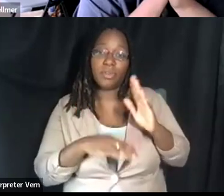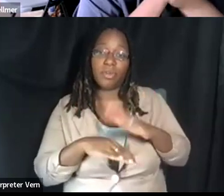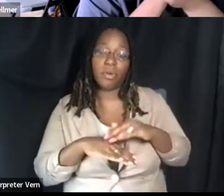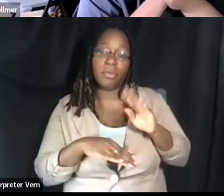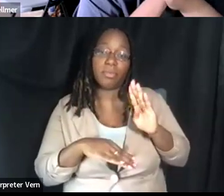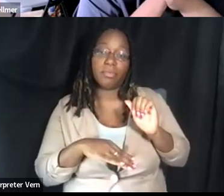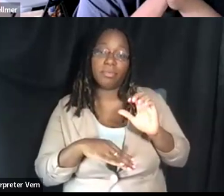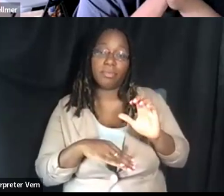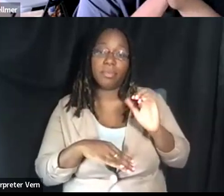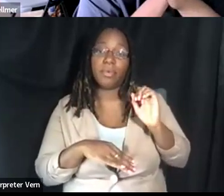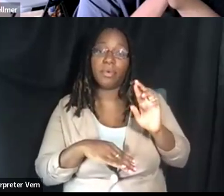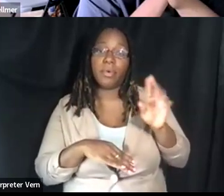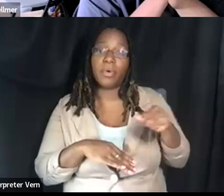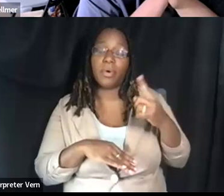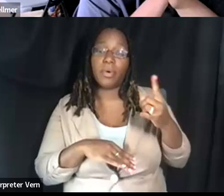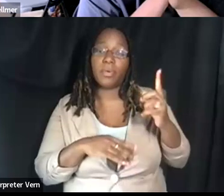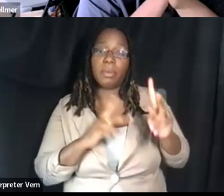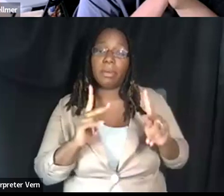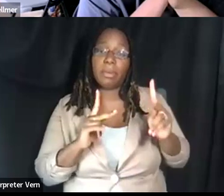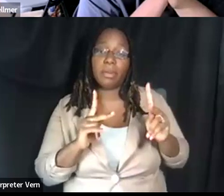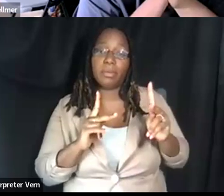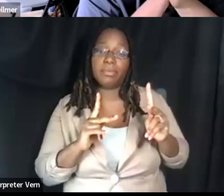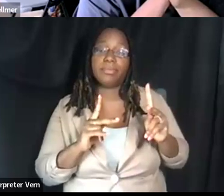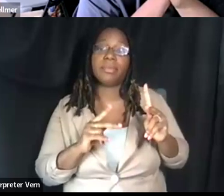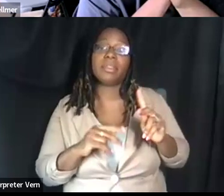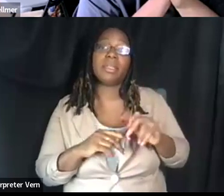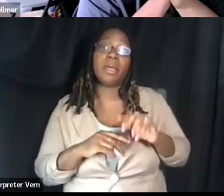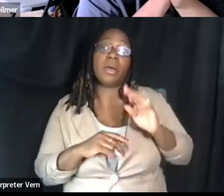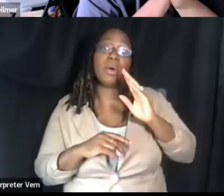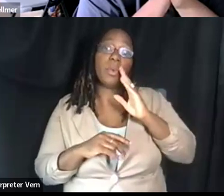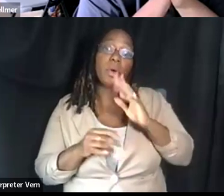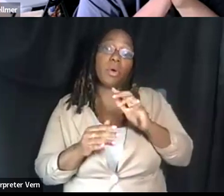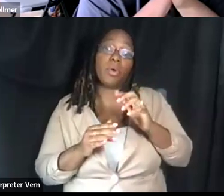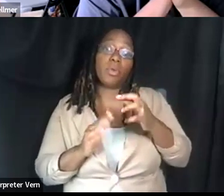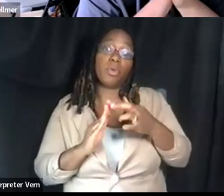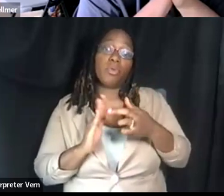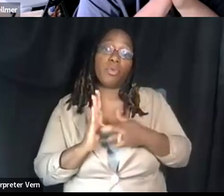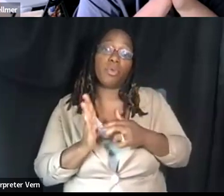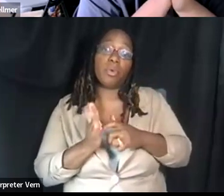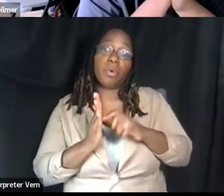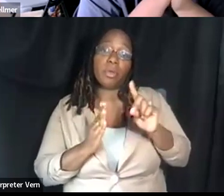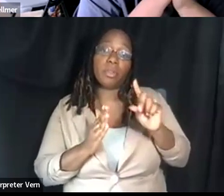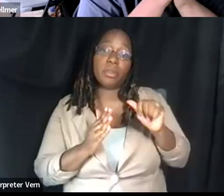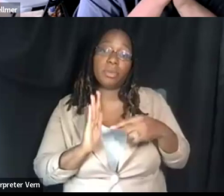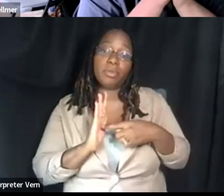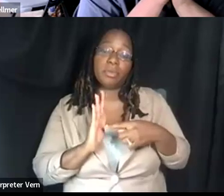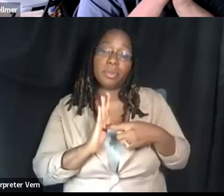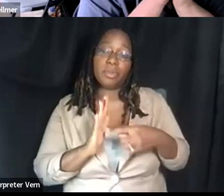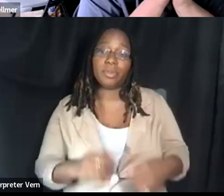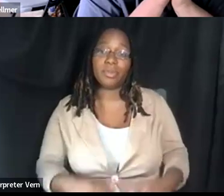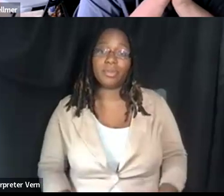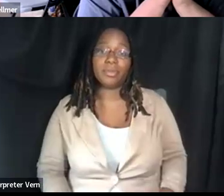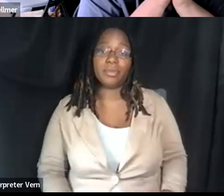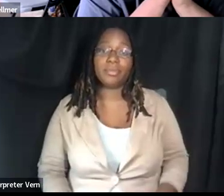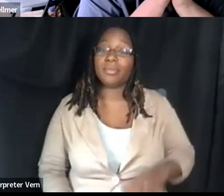Beneficiary Advisory Council, or is it only individuals? Does the rule require disability representation? Hello,